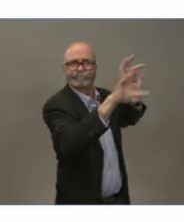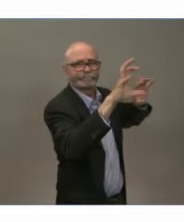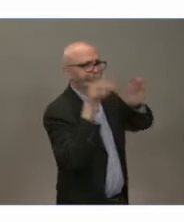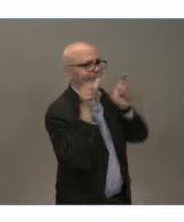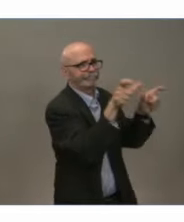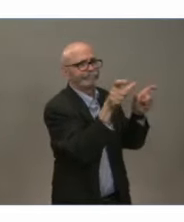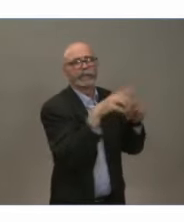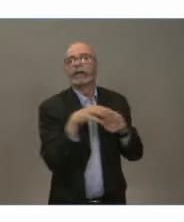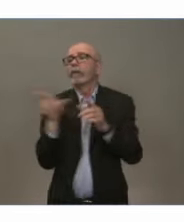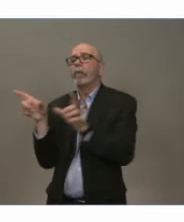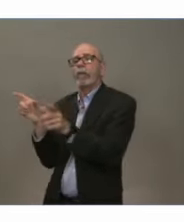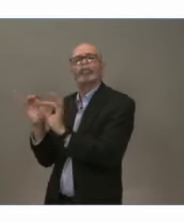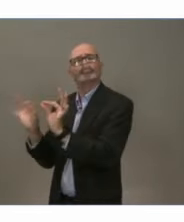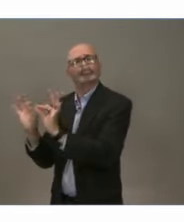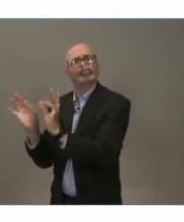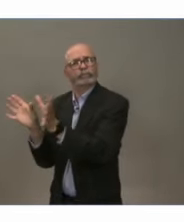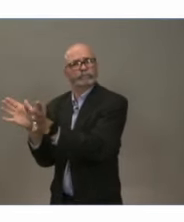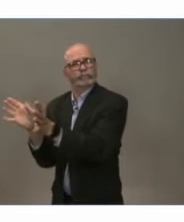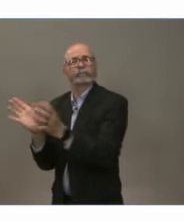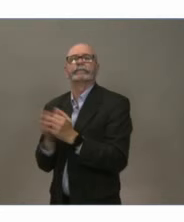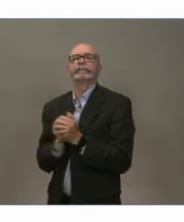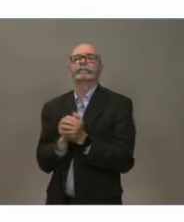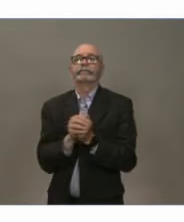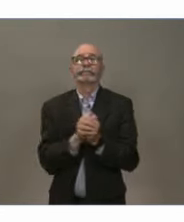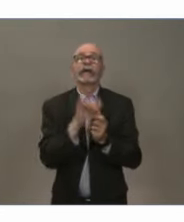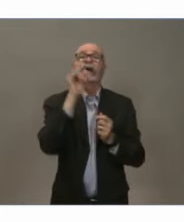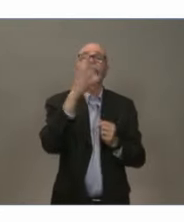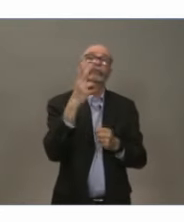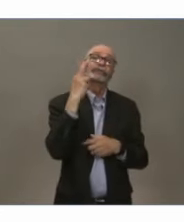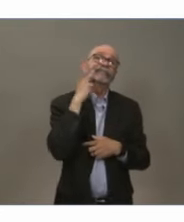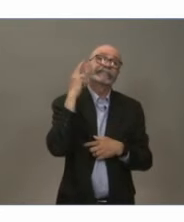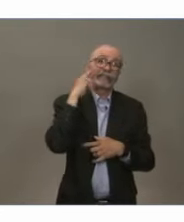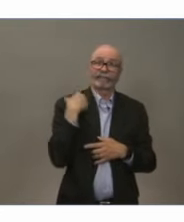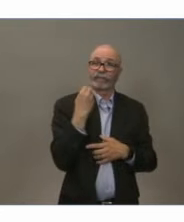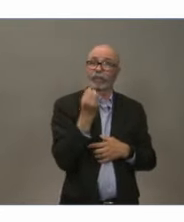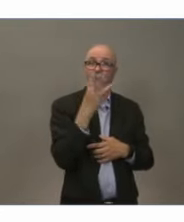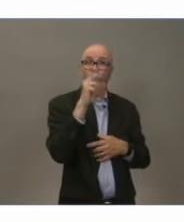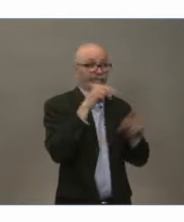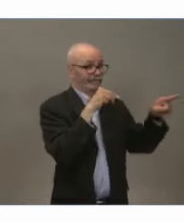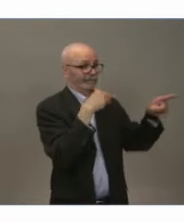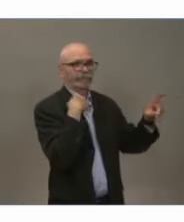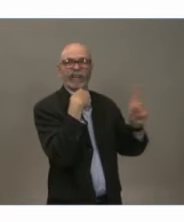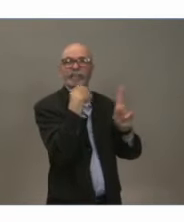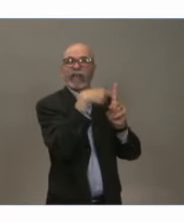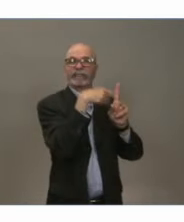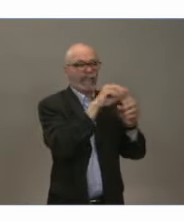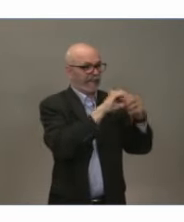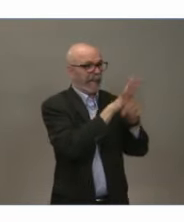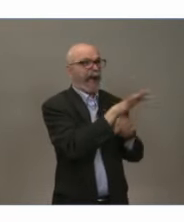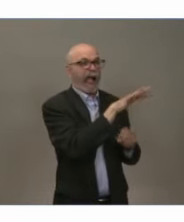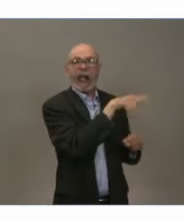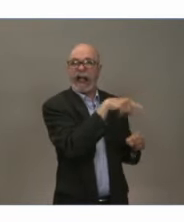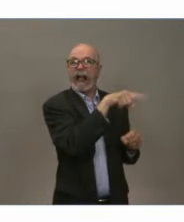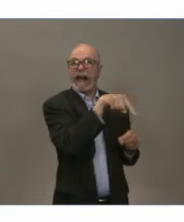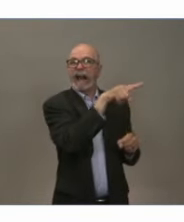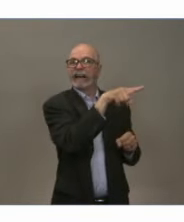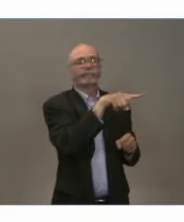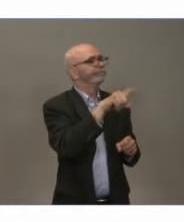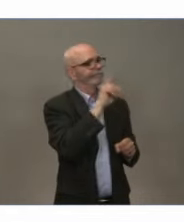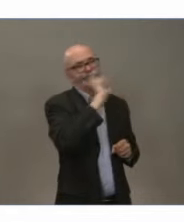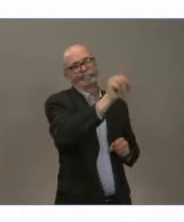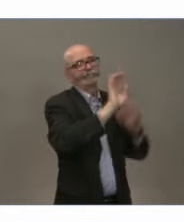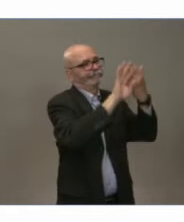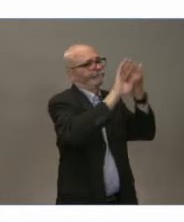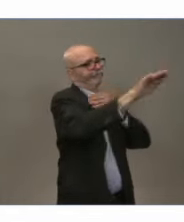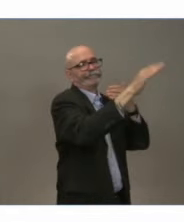care facility, anybody of their residents who are positive for COVID, are isolated and separated as best they can